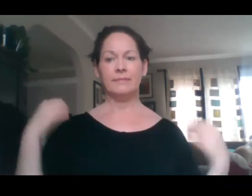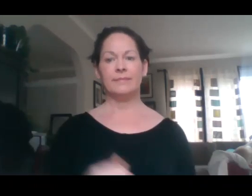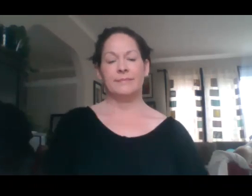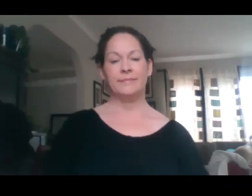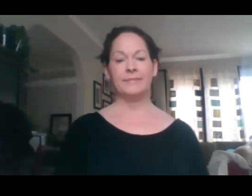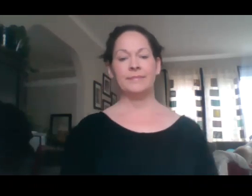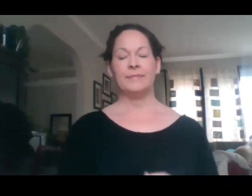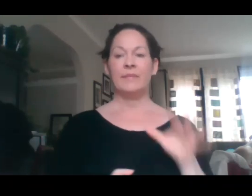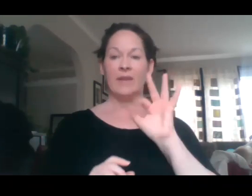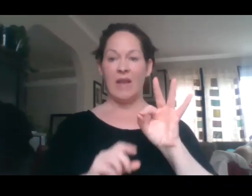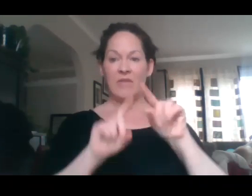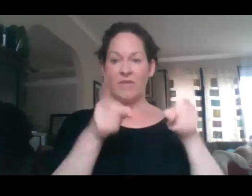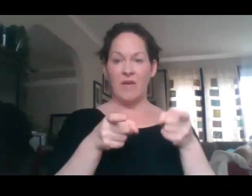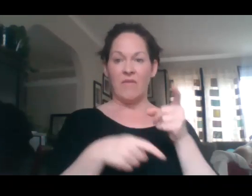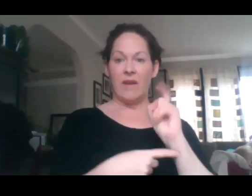f of x